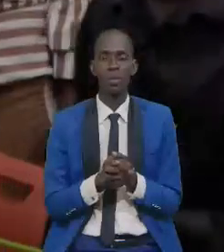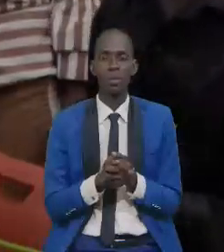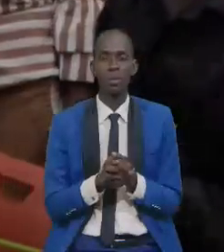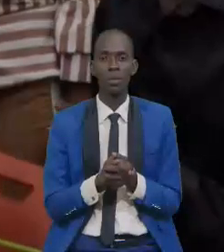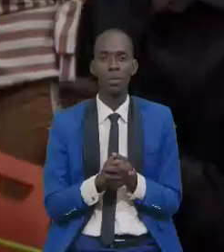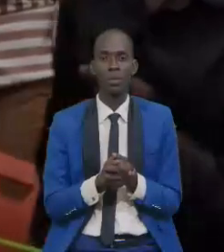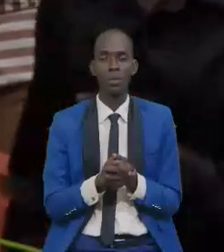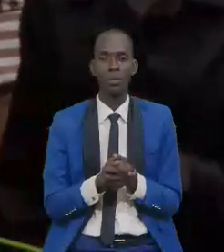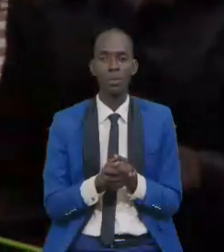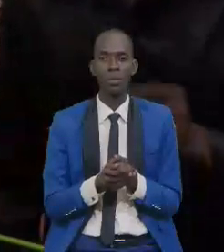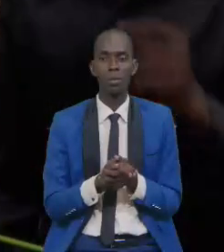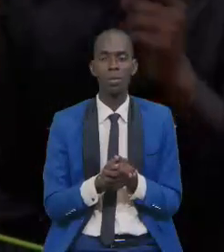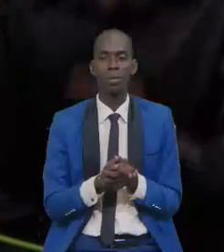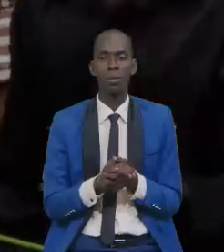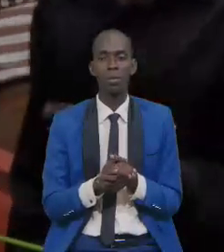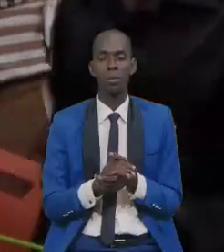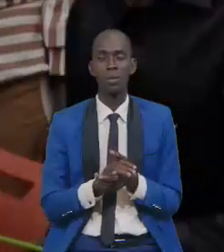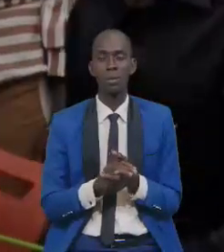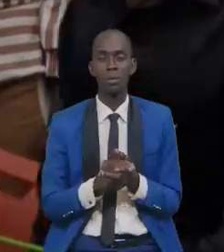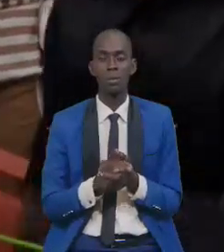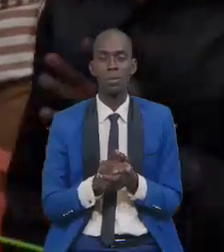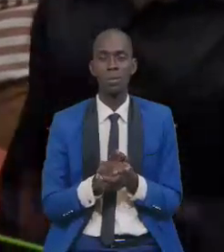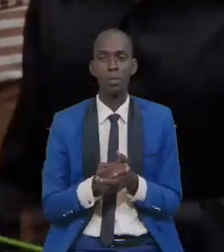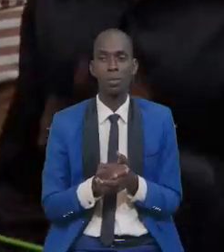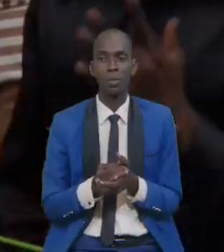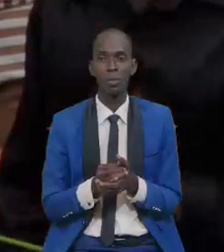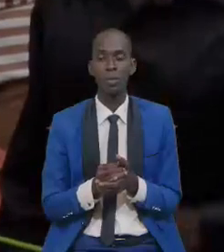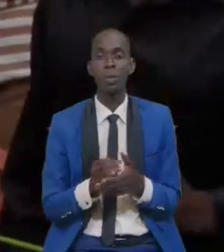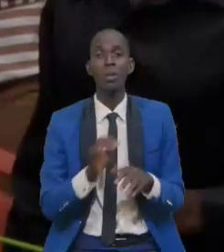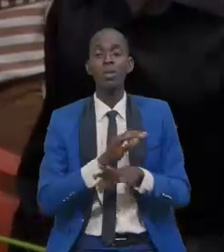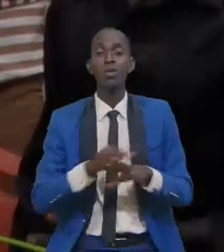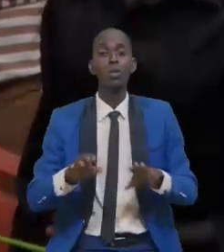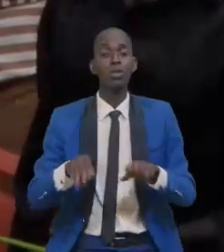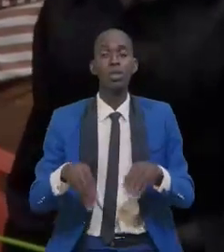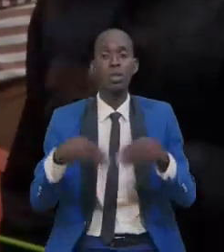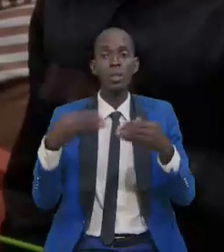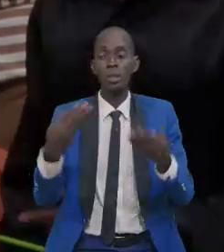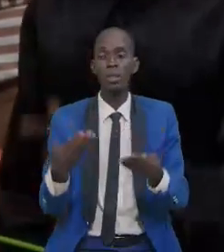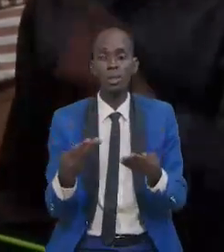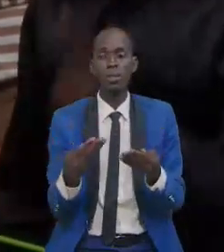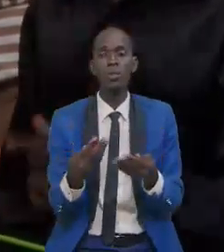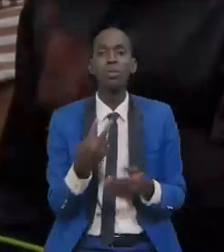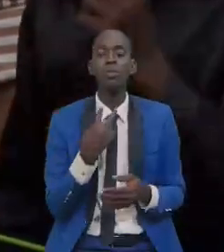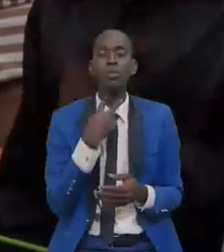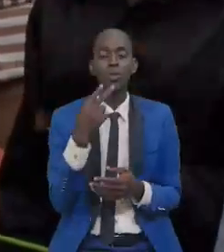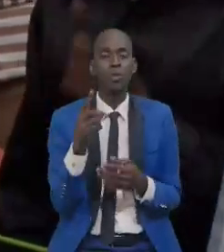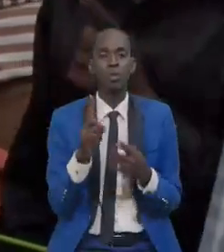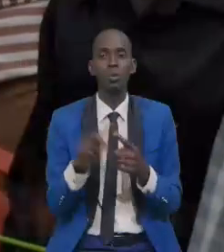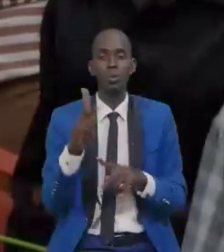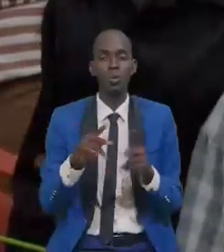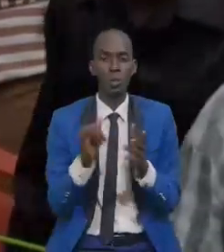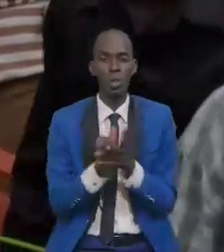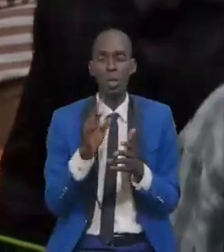Electronics, don't give loudspeaker to people who are praying. They're not praying to me, they're not praying